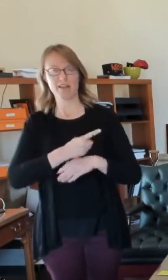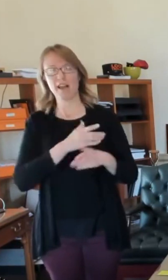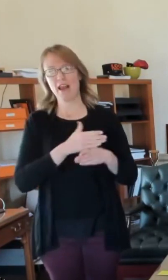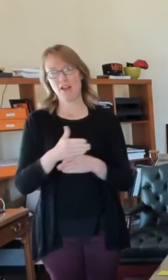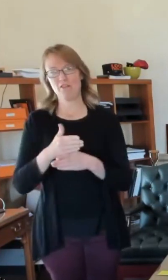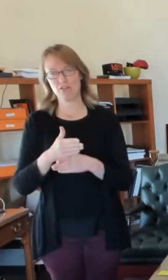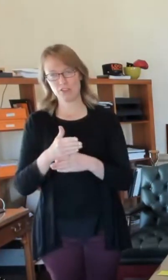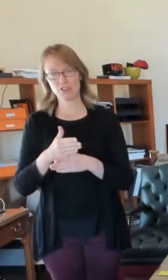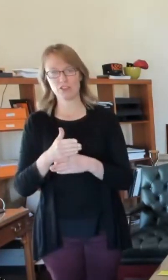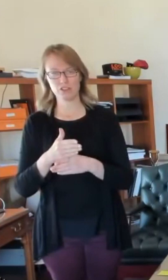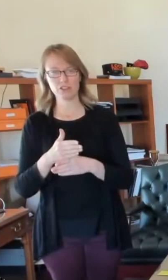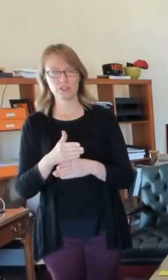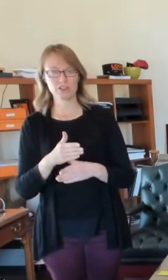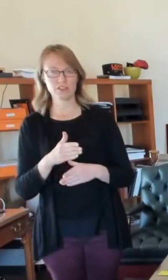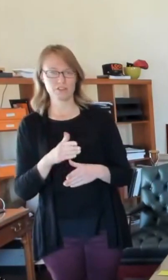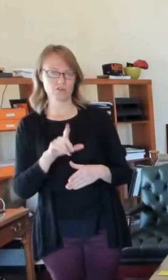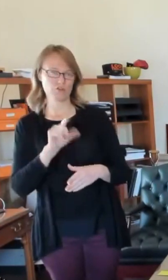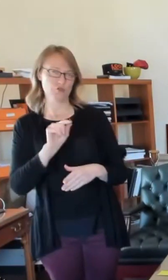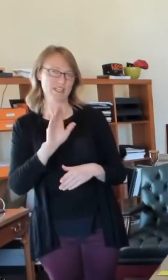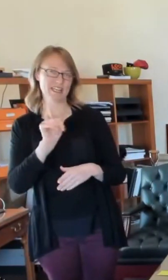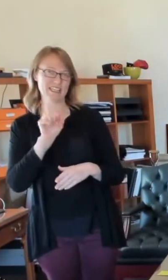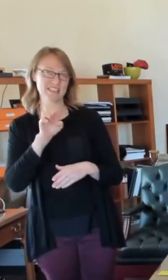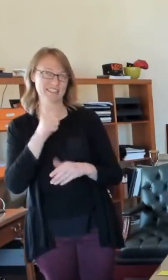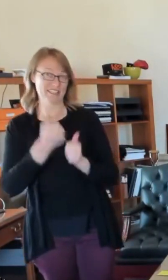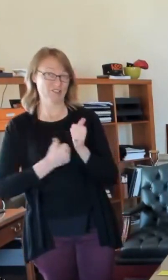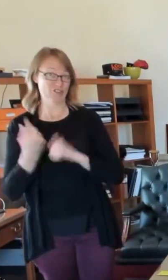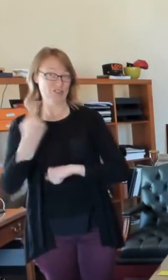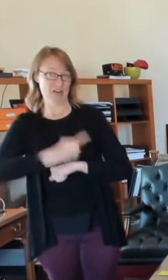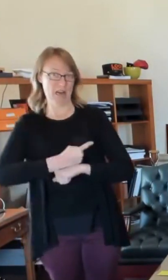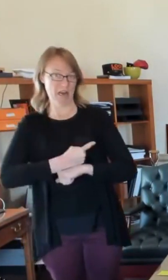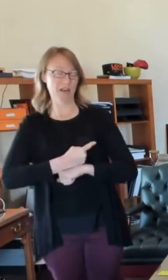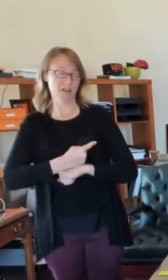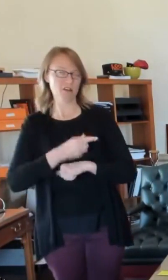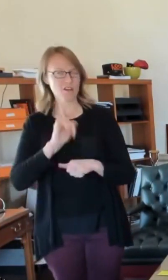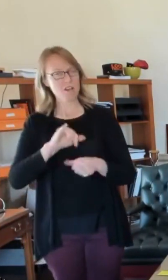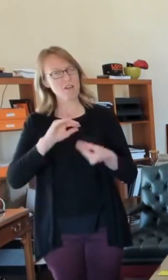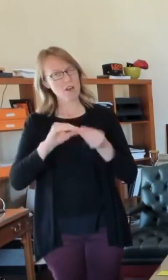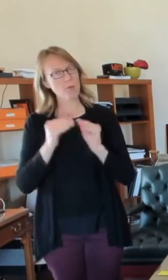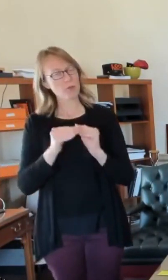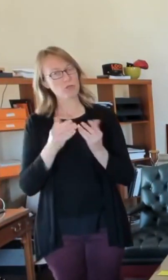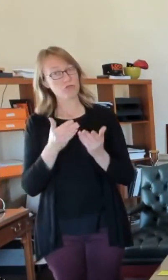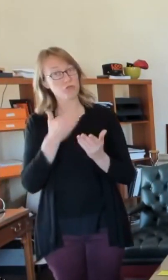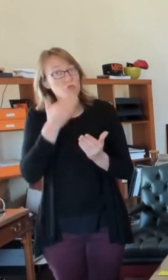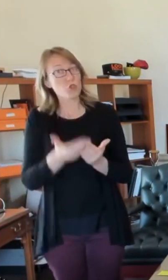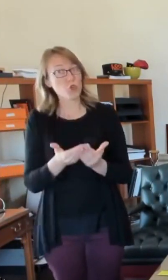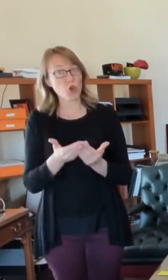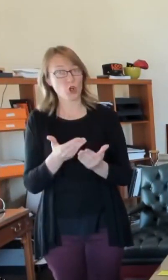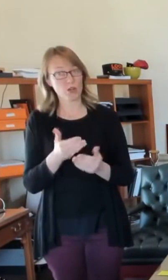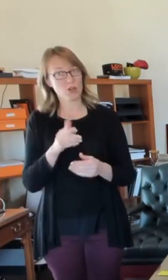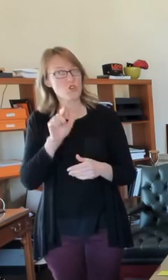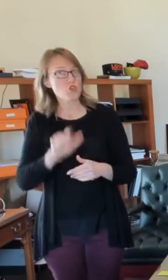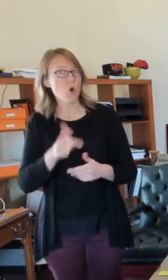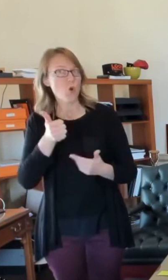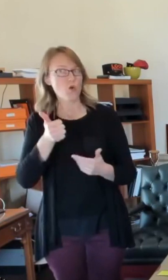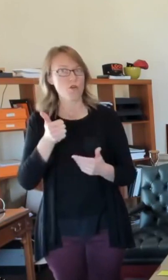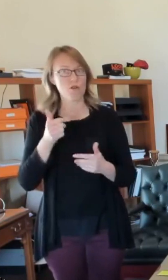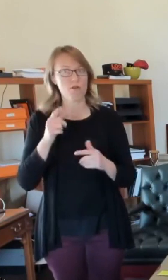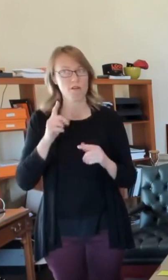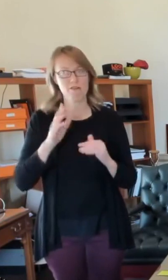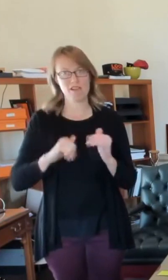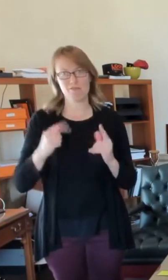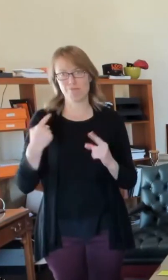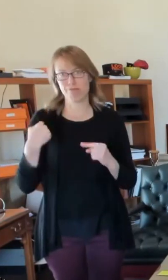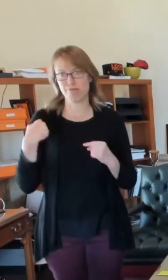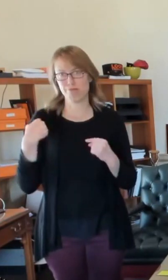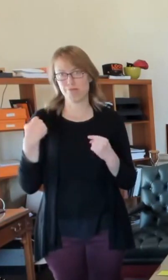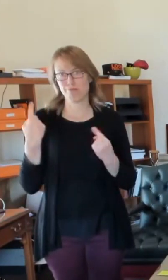per day. And so those are good numbers. Those are numbers that we have not seen in a long time. If you look back